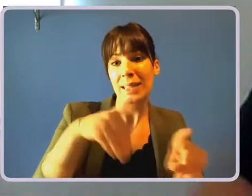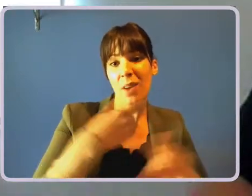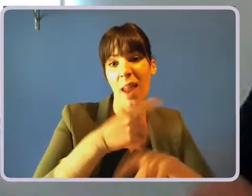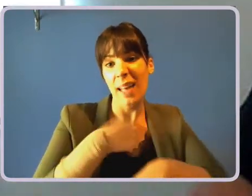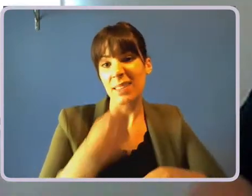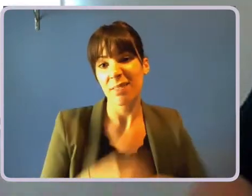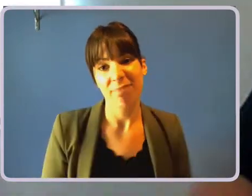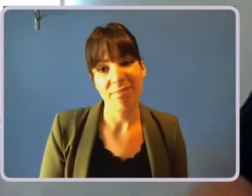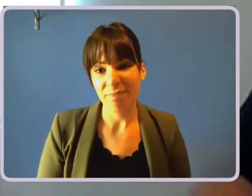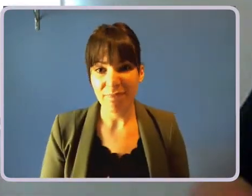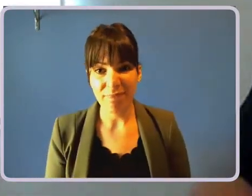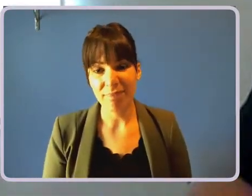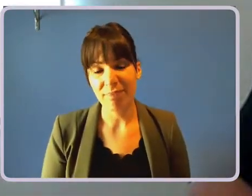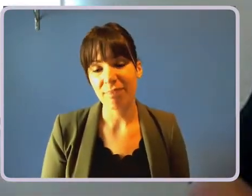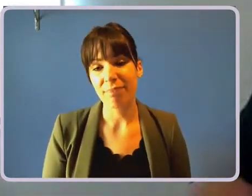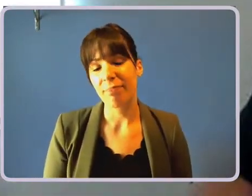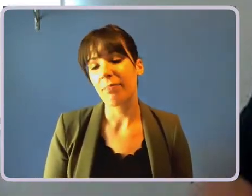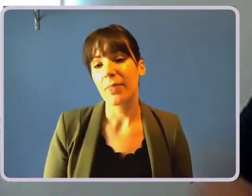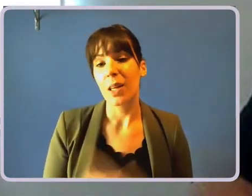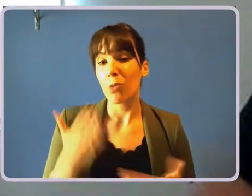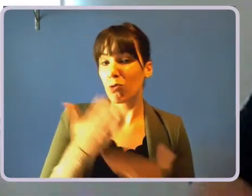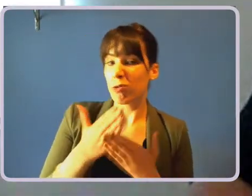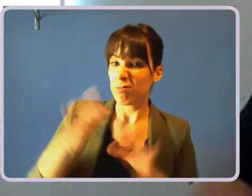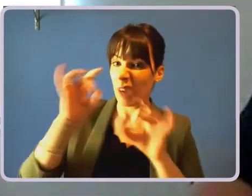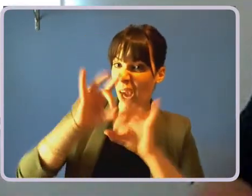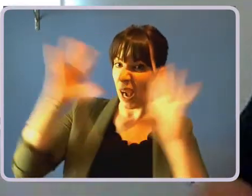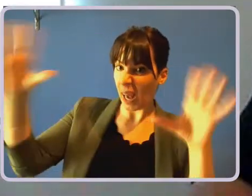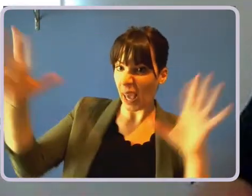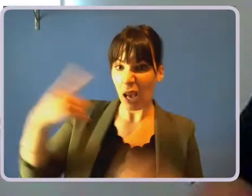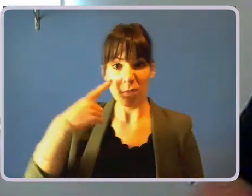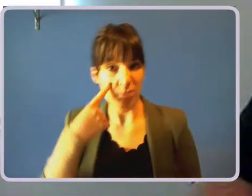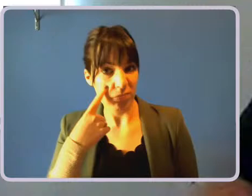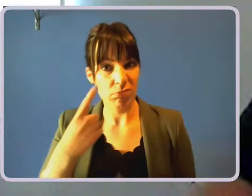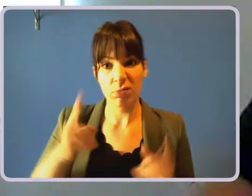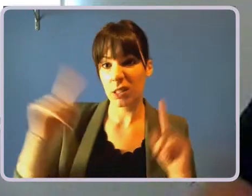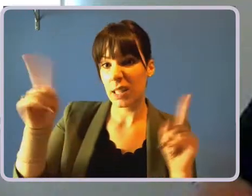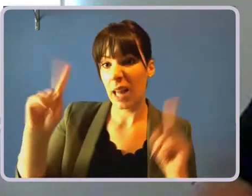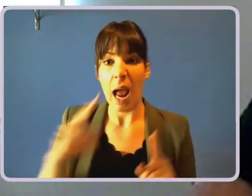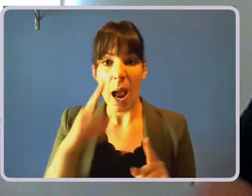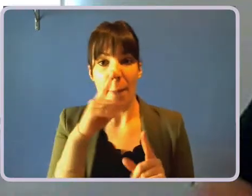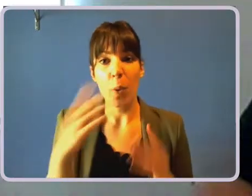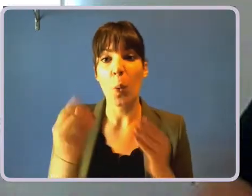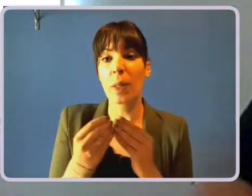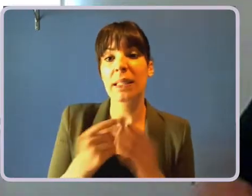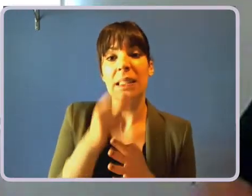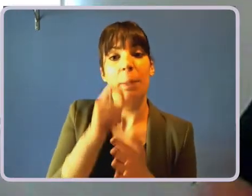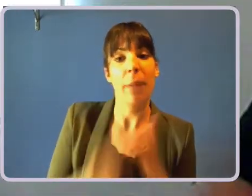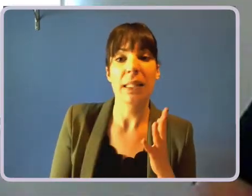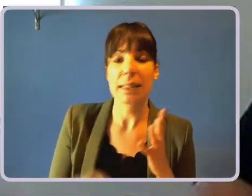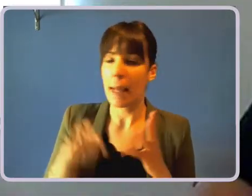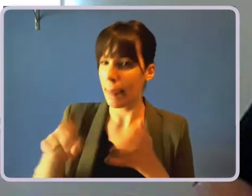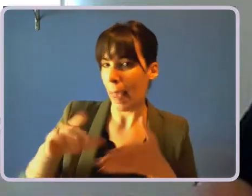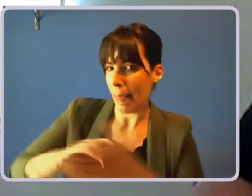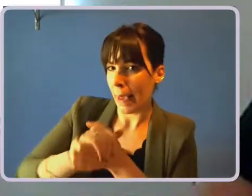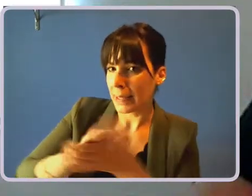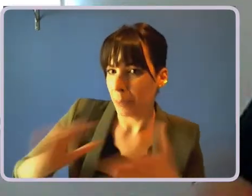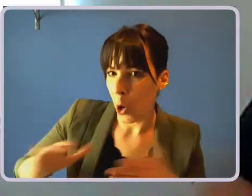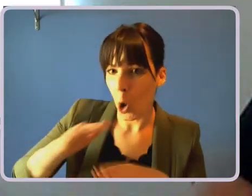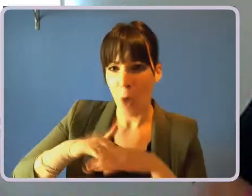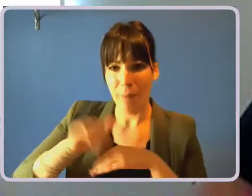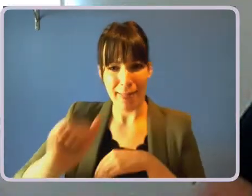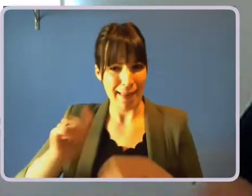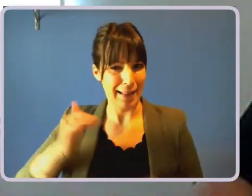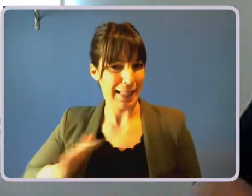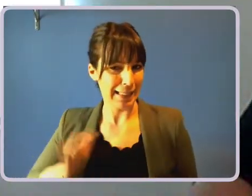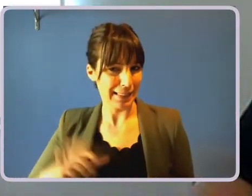It's been very clearly demonstrated today that people with disabilities are absolutely the experts of their own needs and need